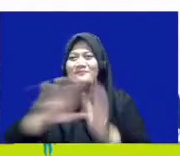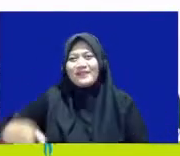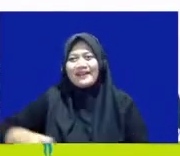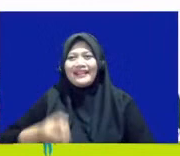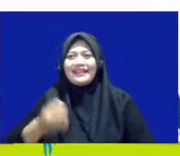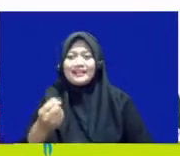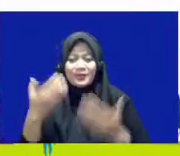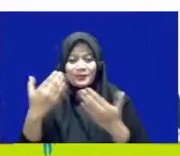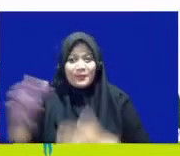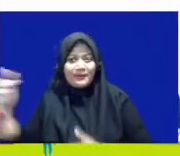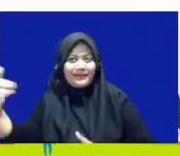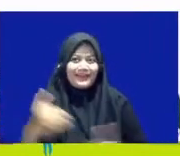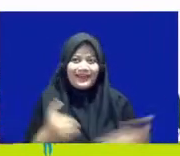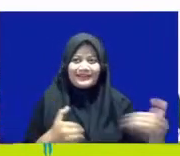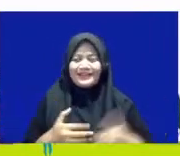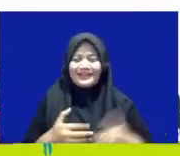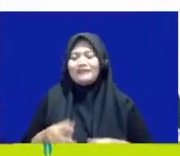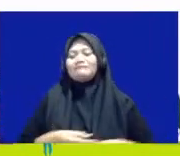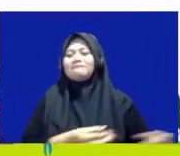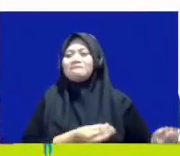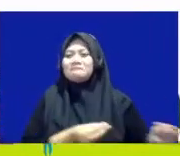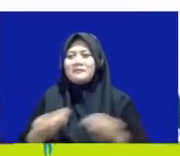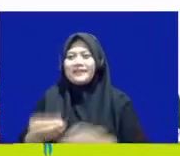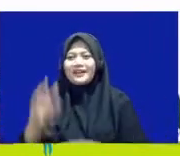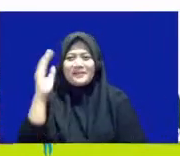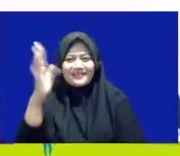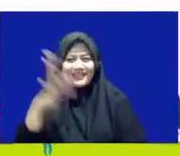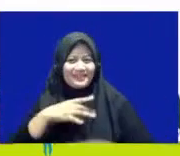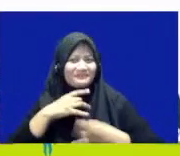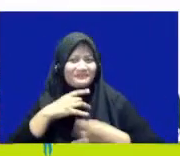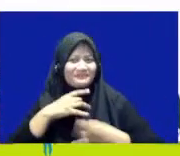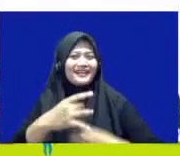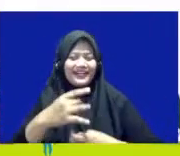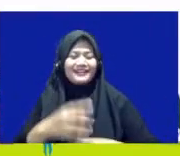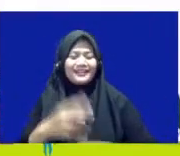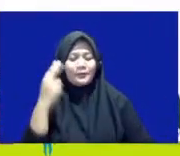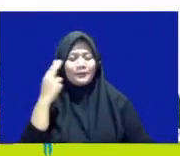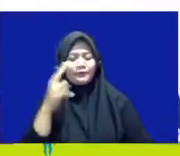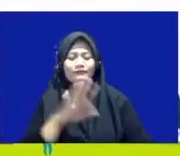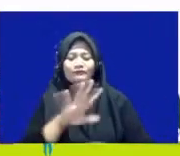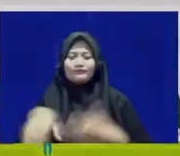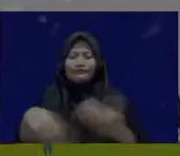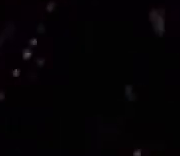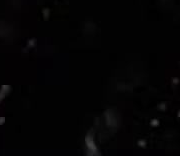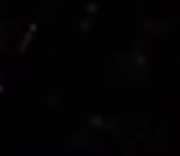this. So thank you, everybody, and have a good rest of the day.